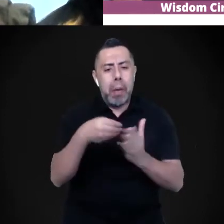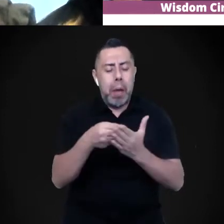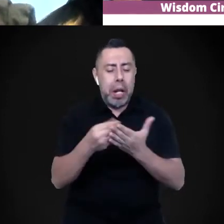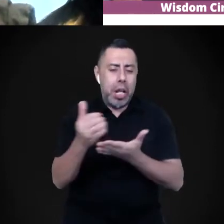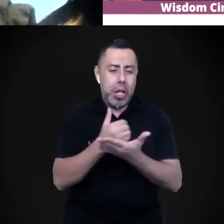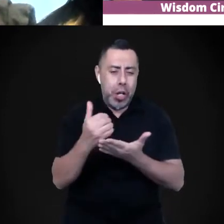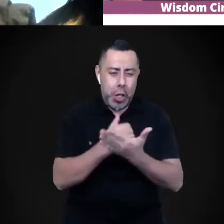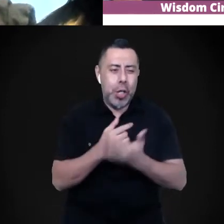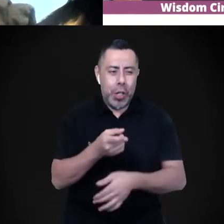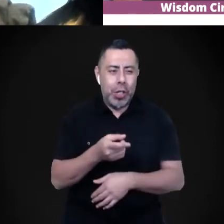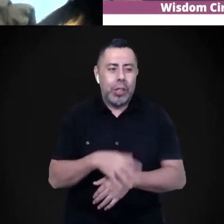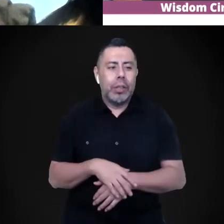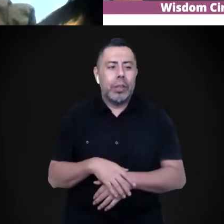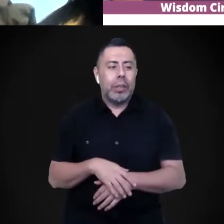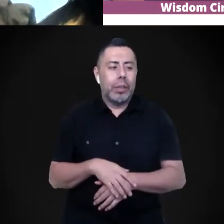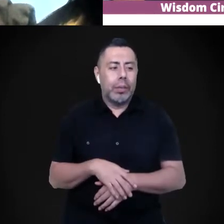year,